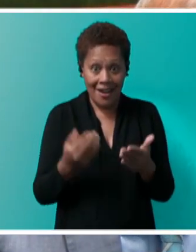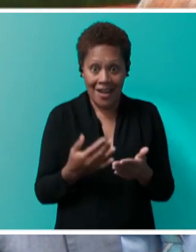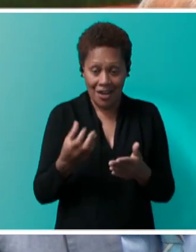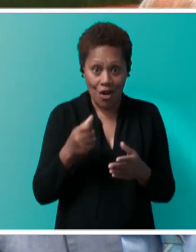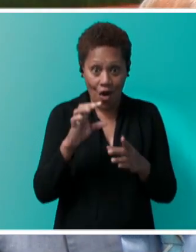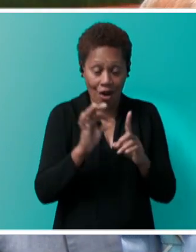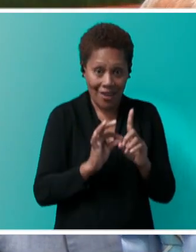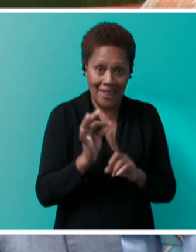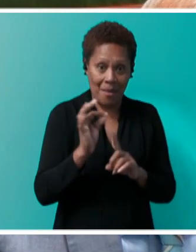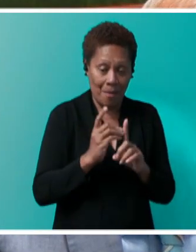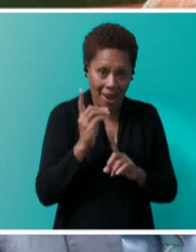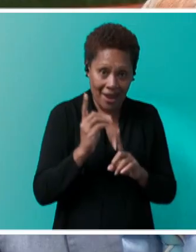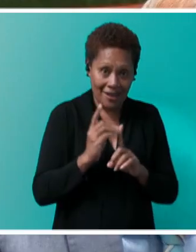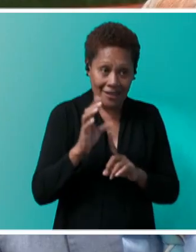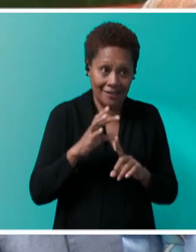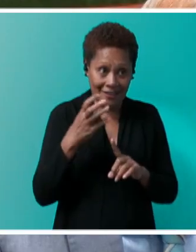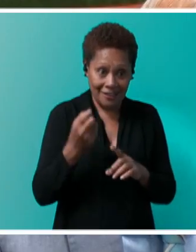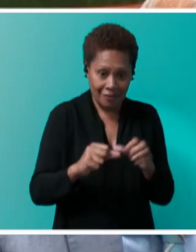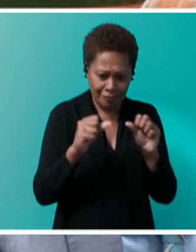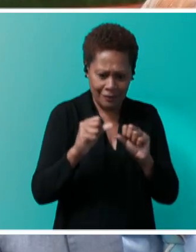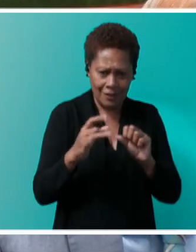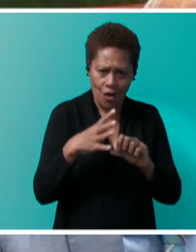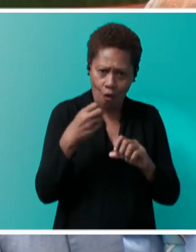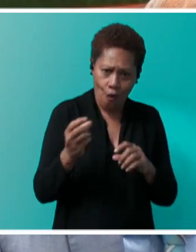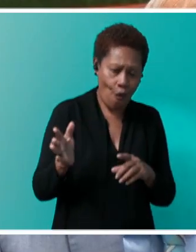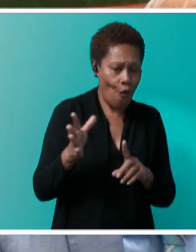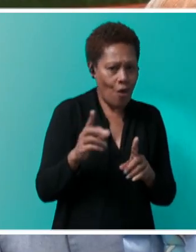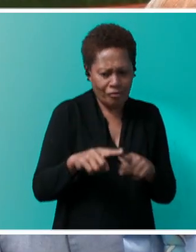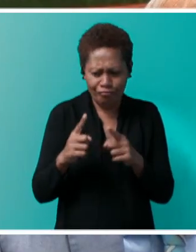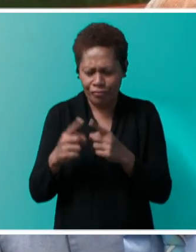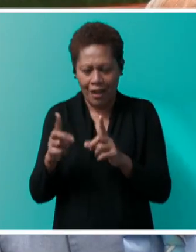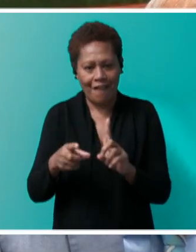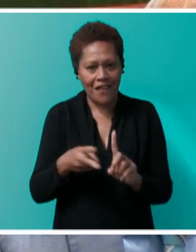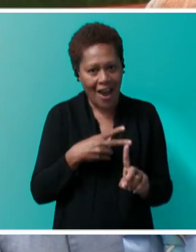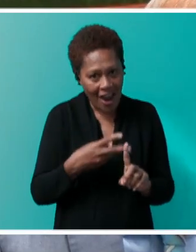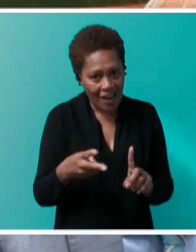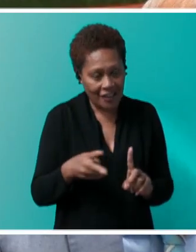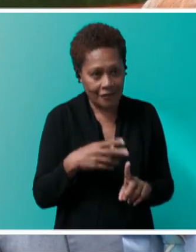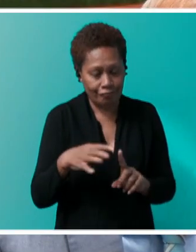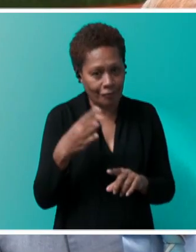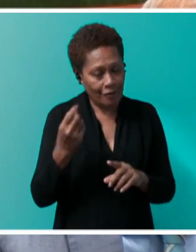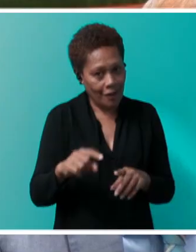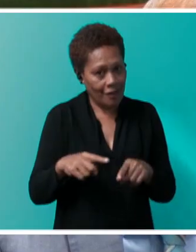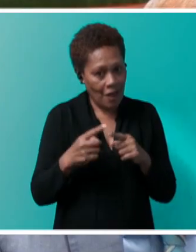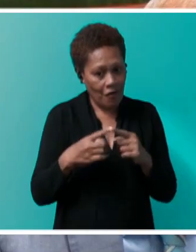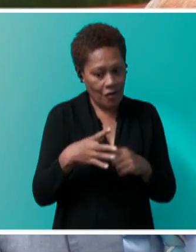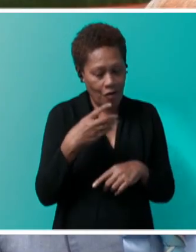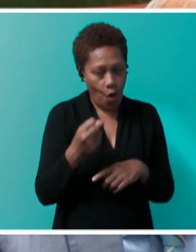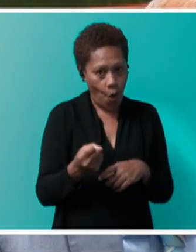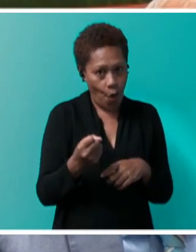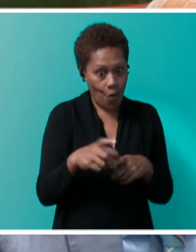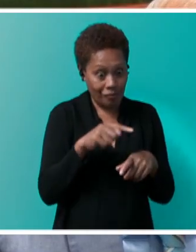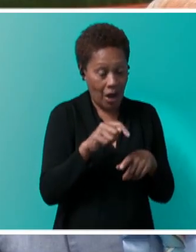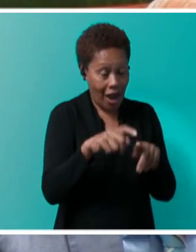of National Action Plan on elimination of all forms of violence against children. The National Plan will provide a coordinated roadmap